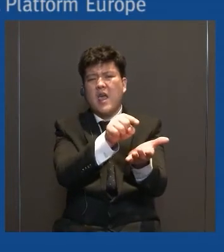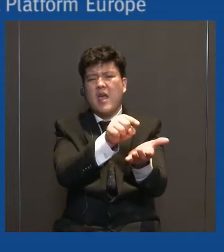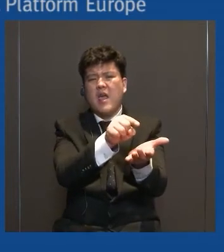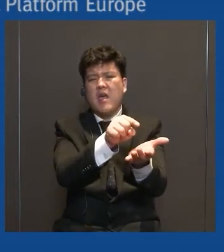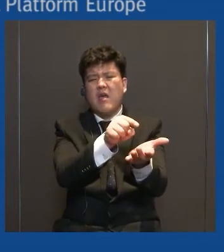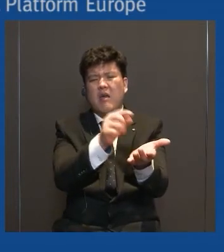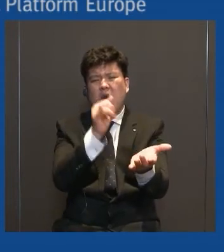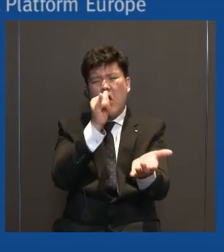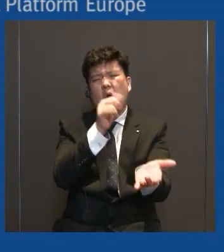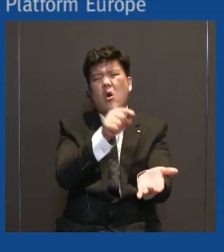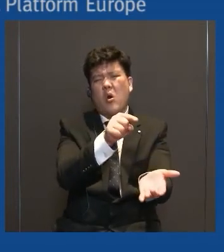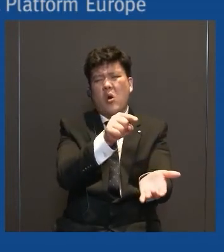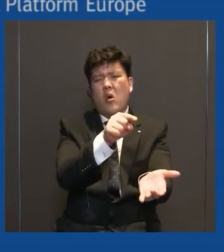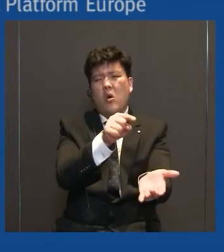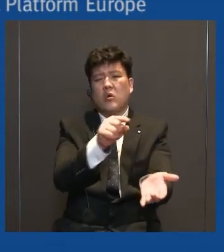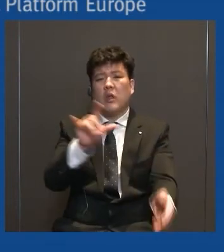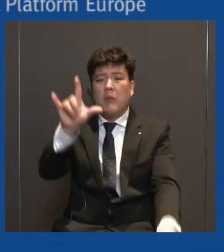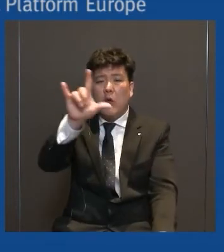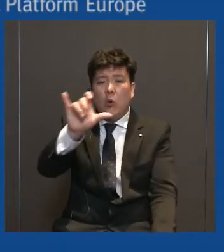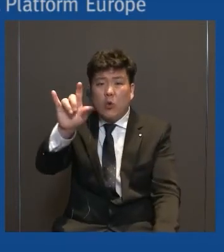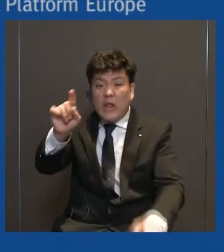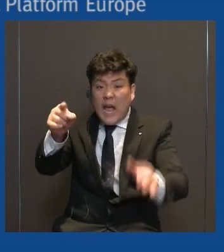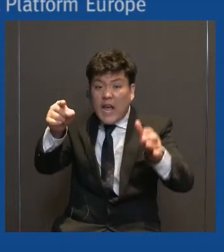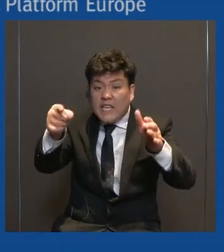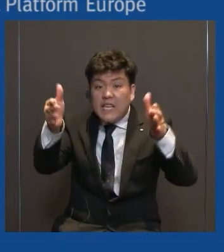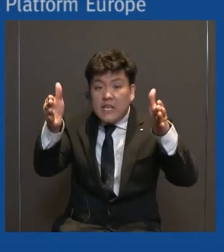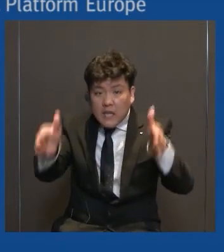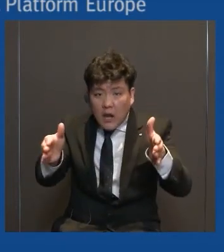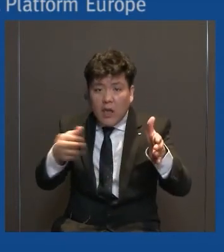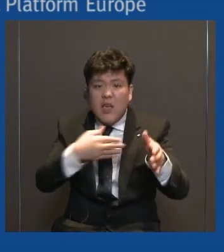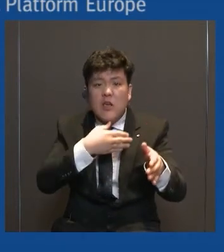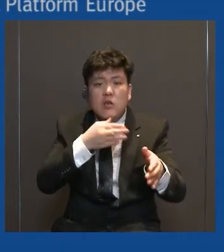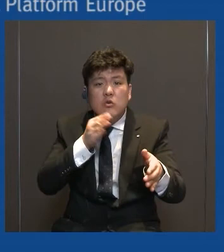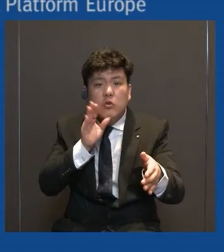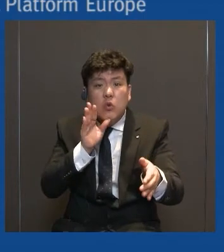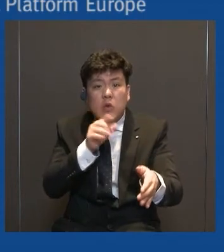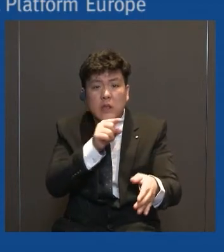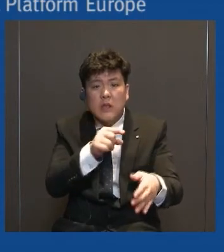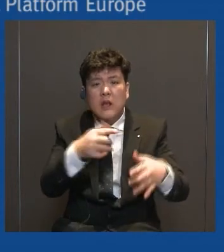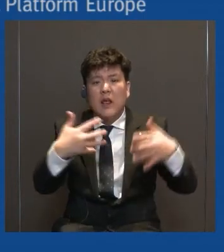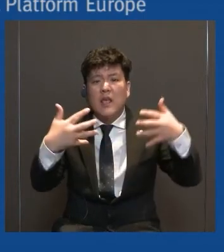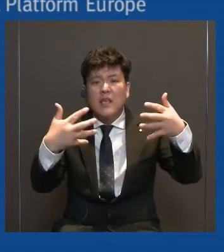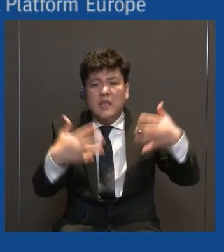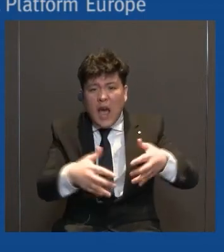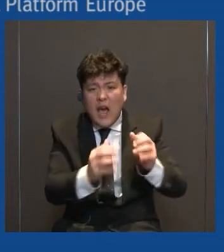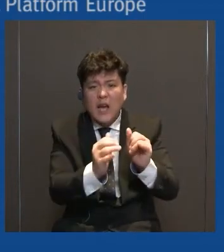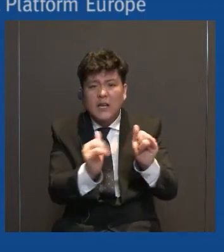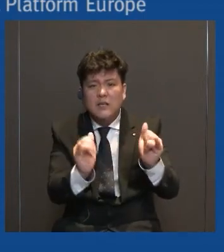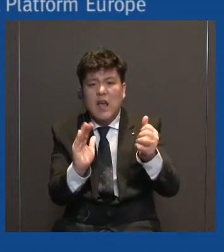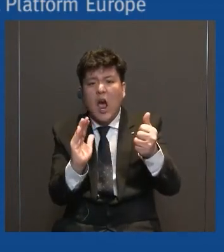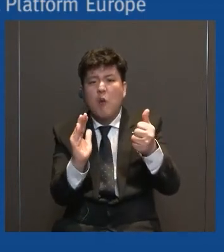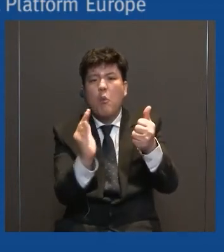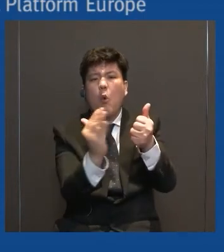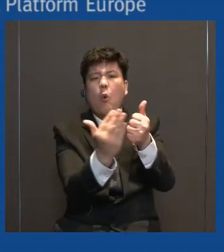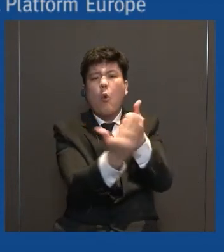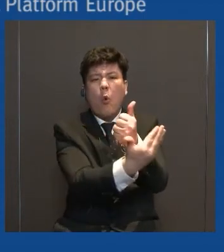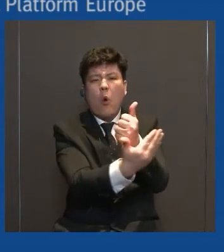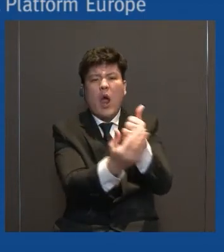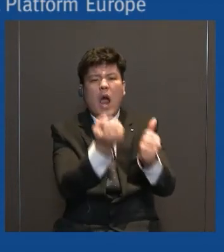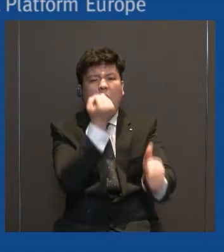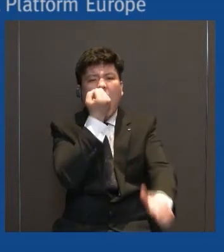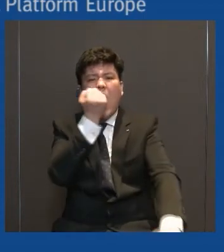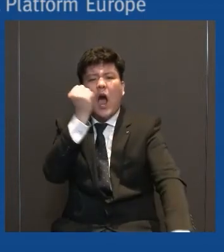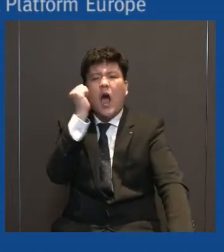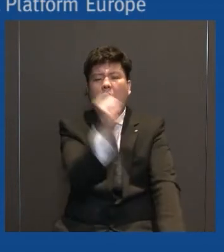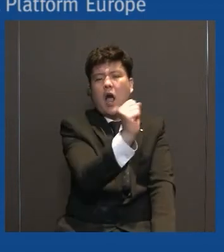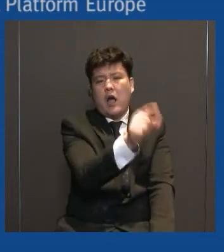been stigmatized as homogeneously vulnerable and in need of protection, or where we had suggestions to tax older people to pay for